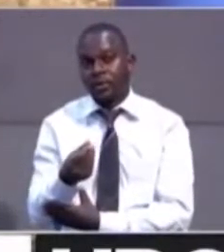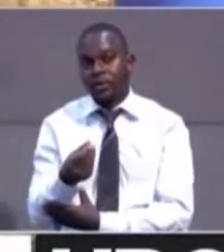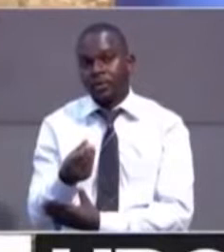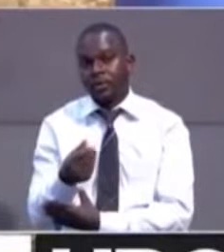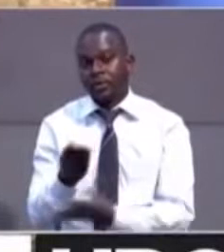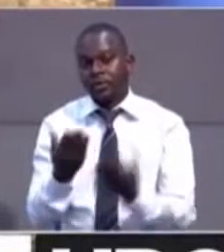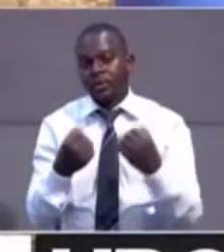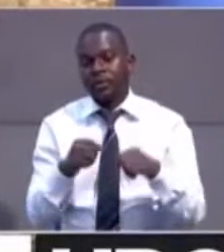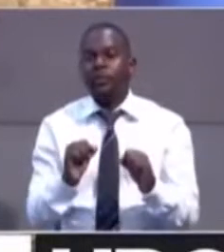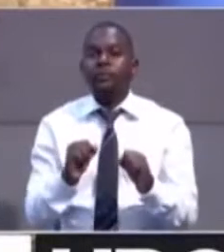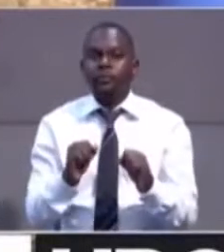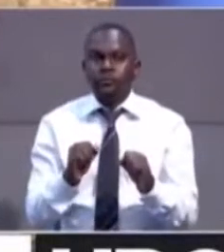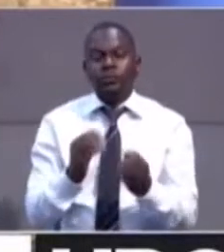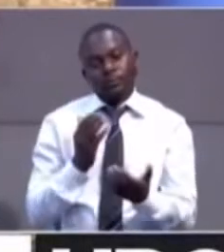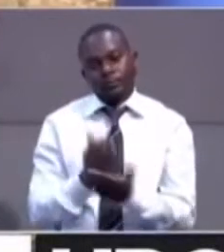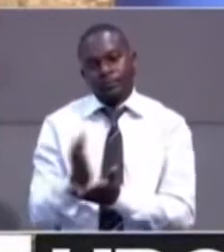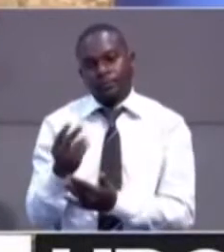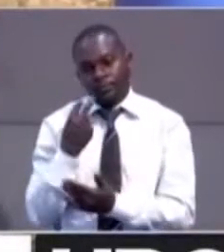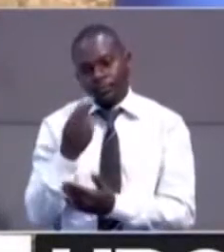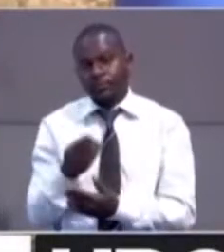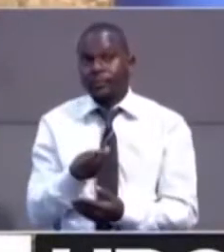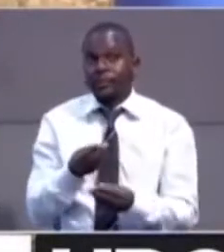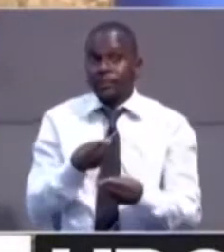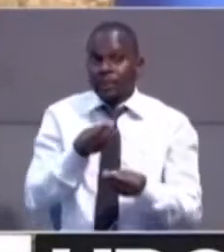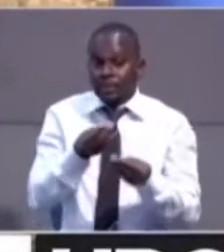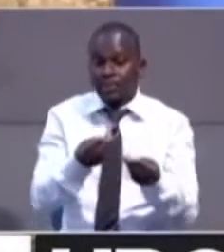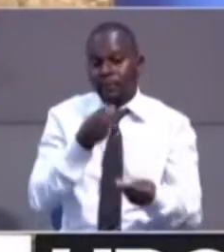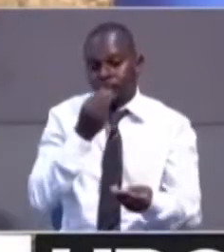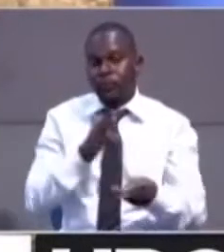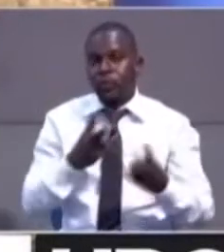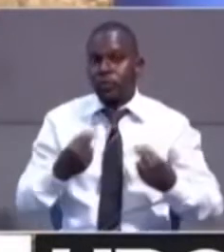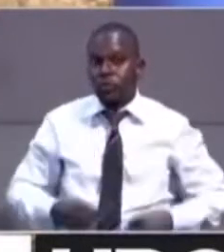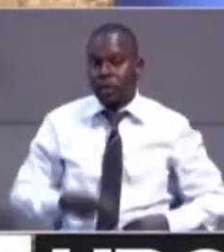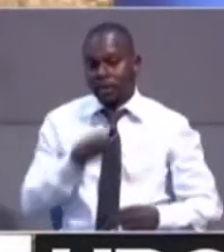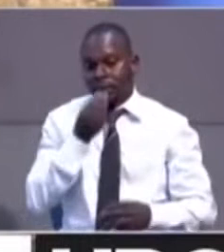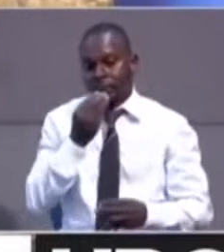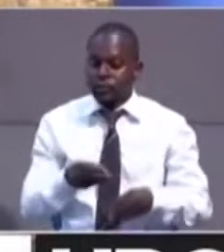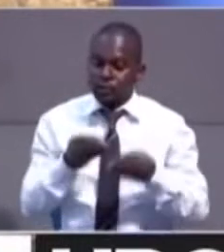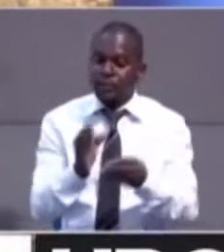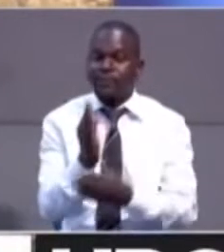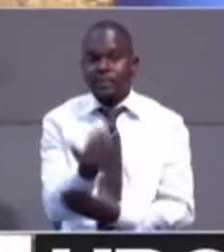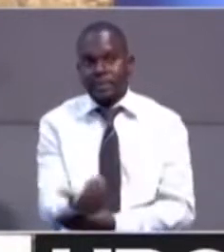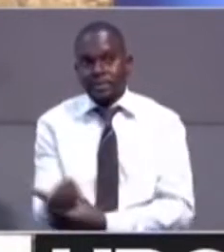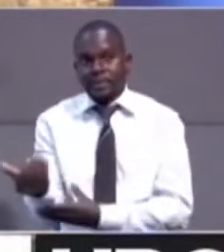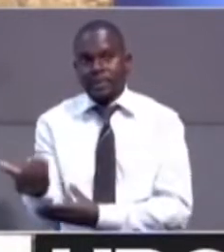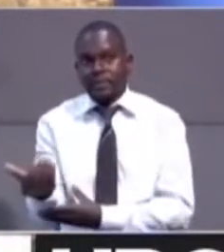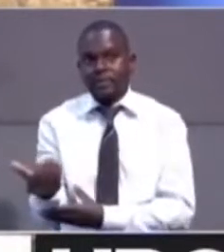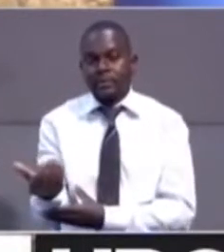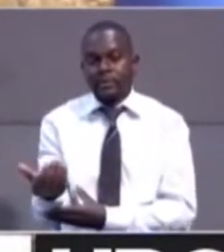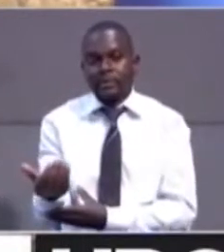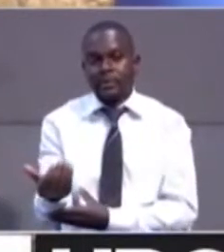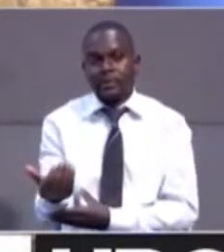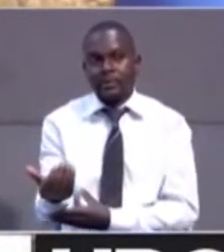muscle to enable them to even ensure the right to food or healthy food of their children